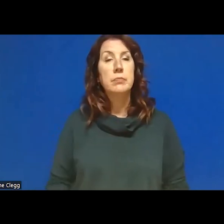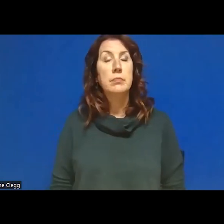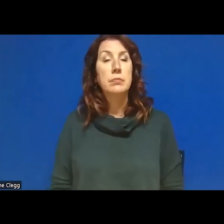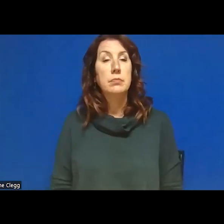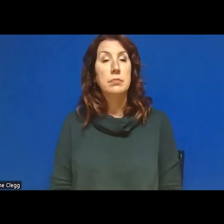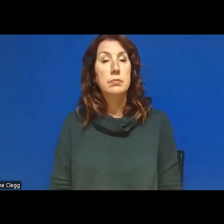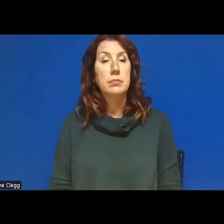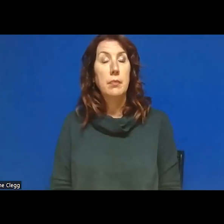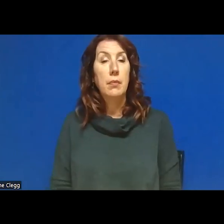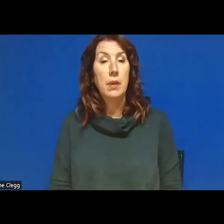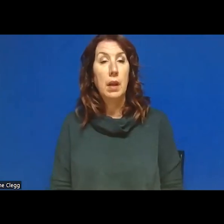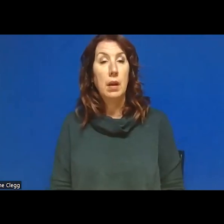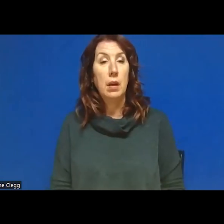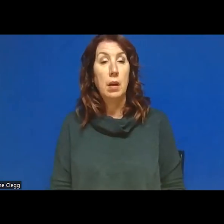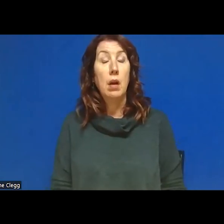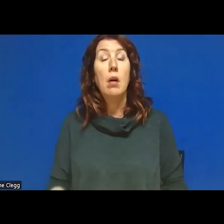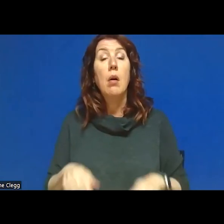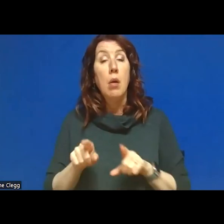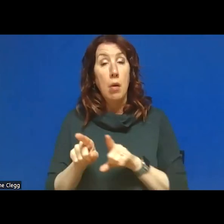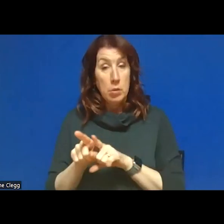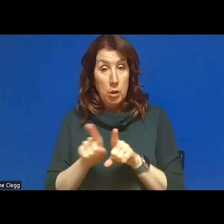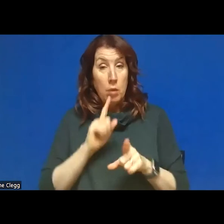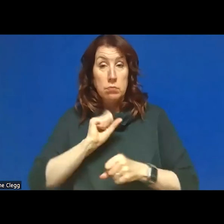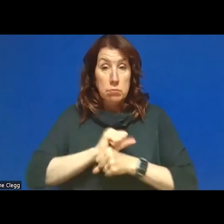Additionally, I constantly overworked myself